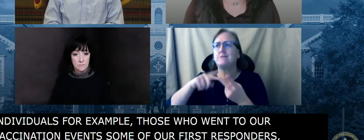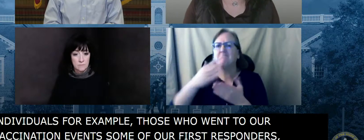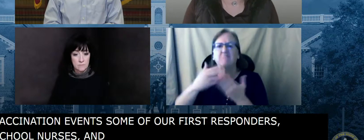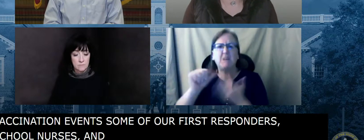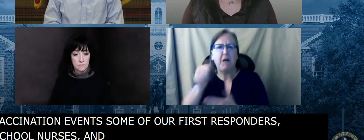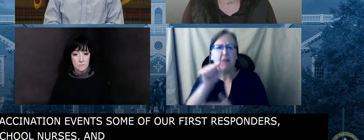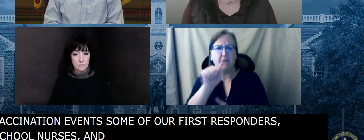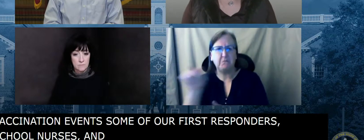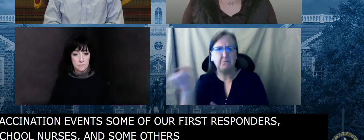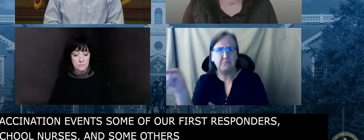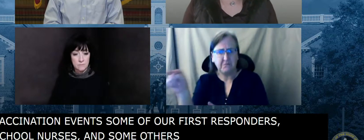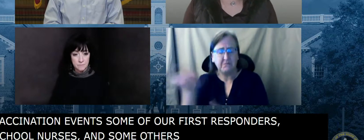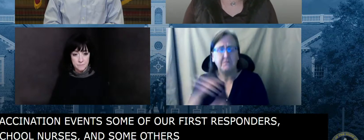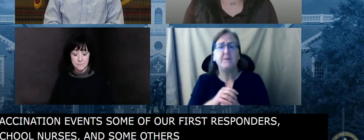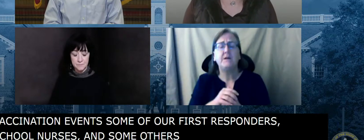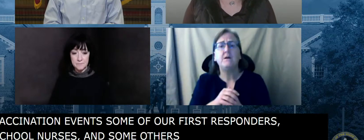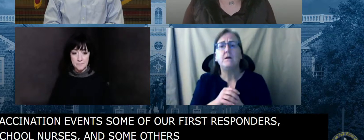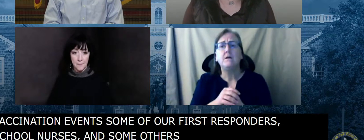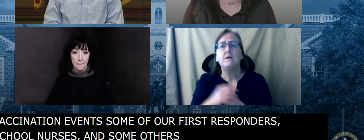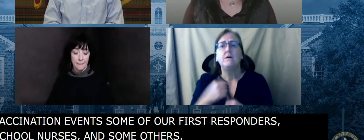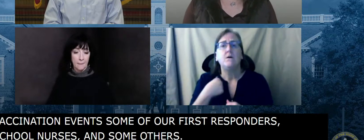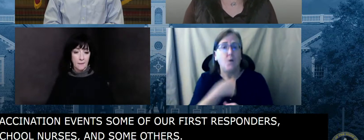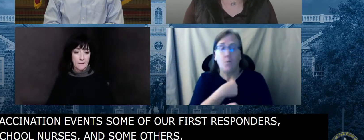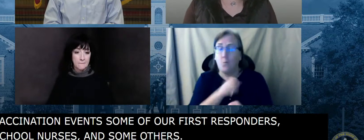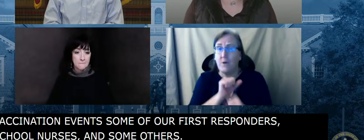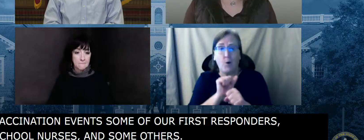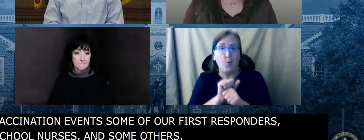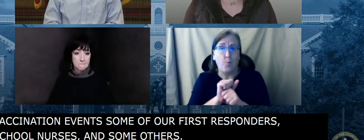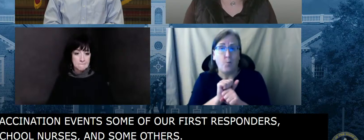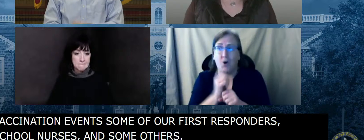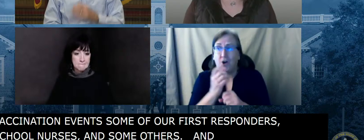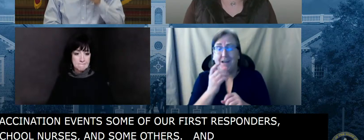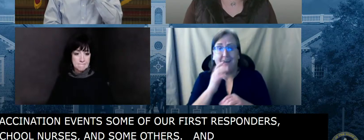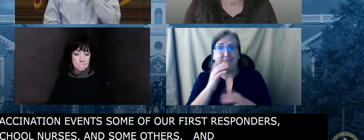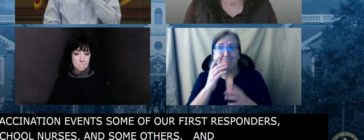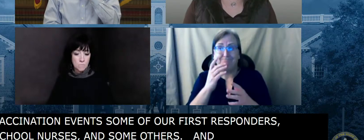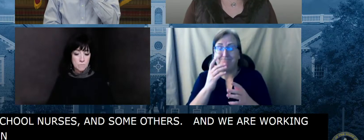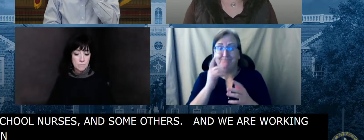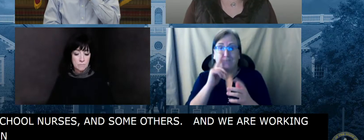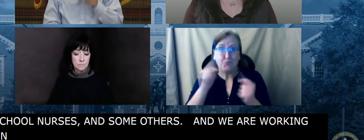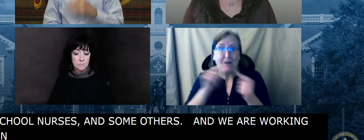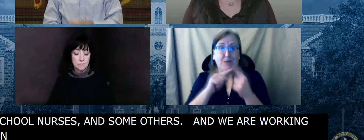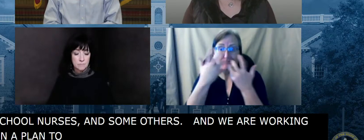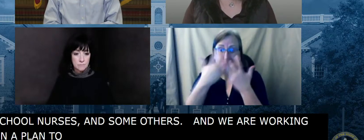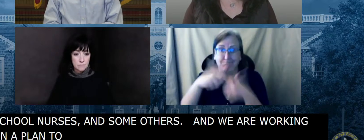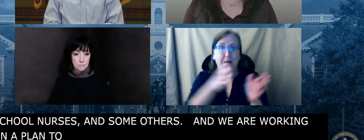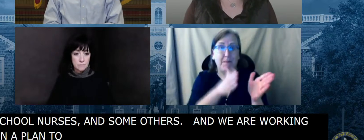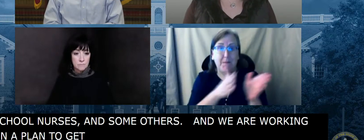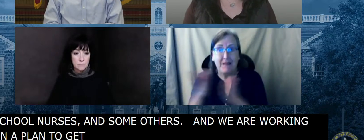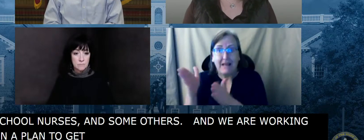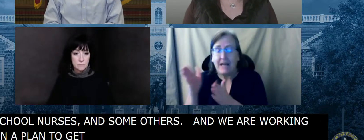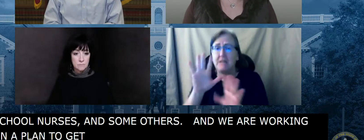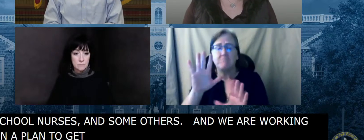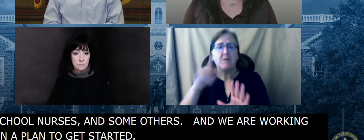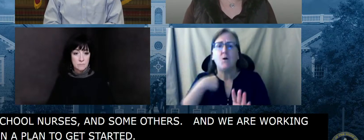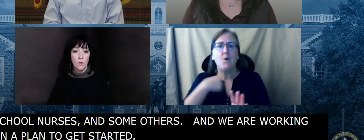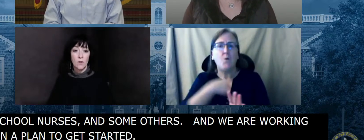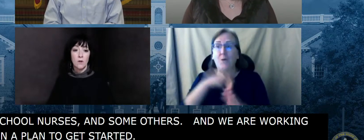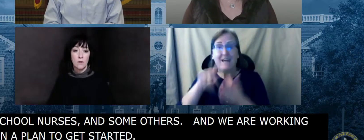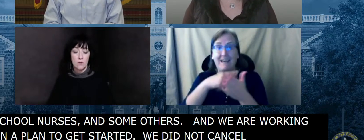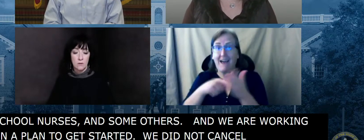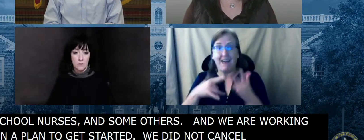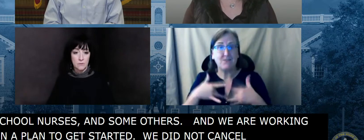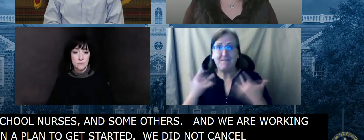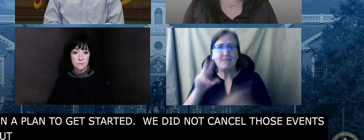others. And we are working on a plan to get started. We did not cancel those events, but we put them